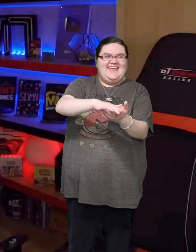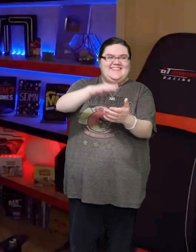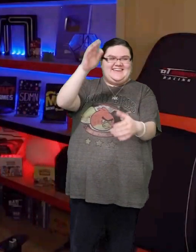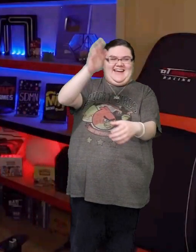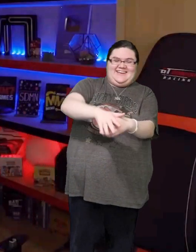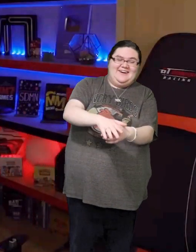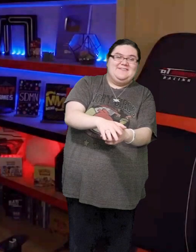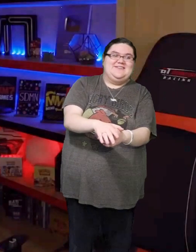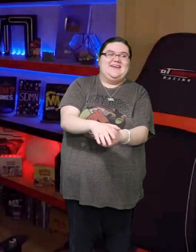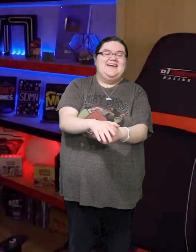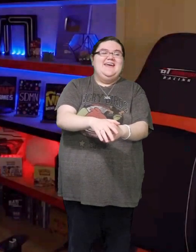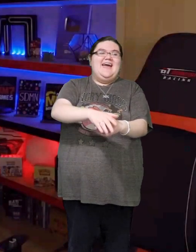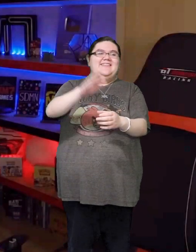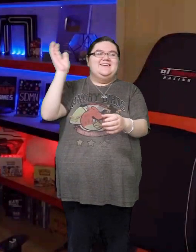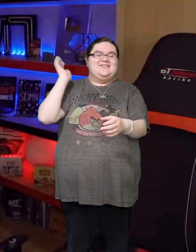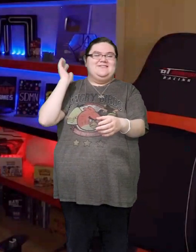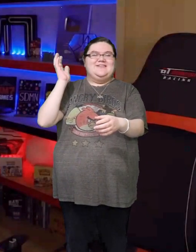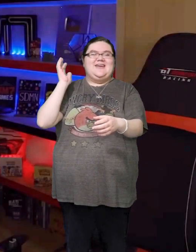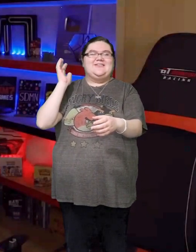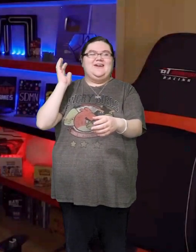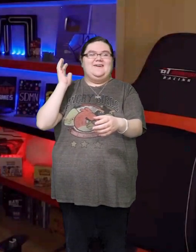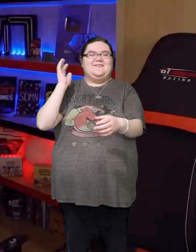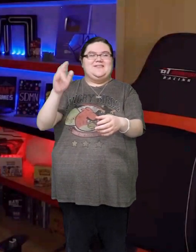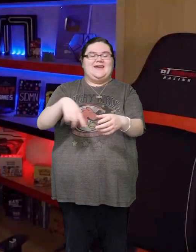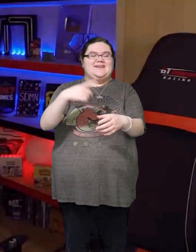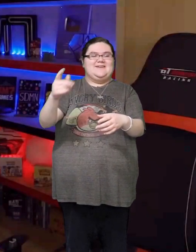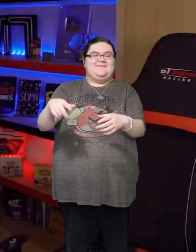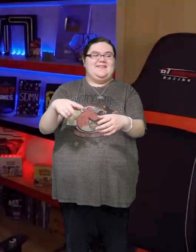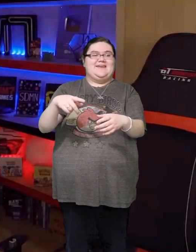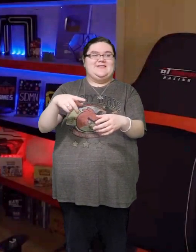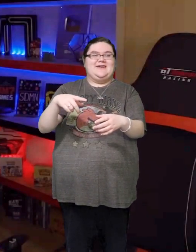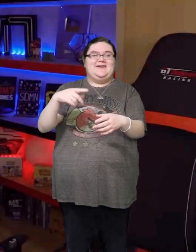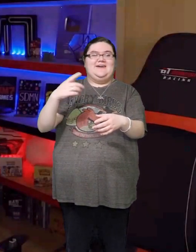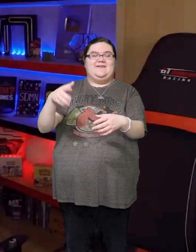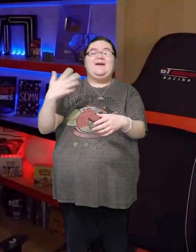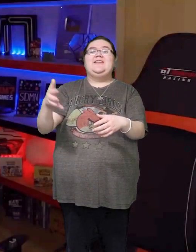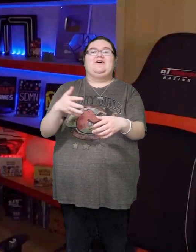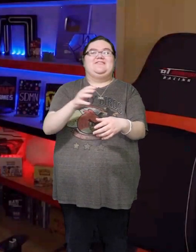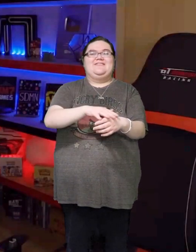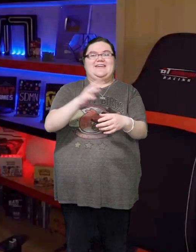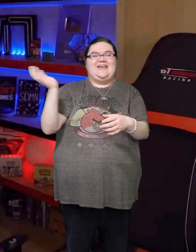kid and the guy covers it, and then as soon as he takes it off, it's like a different, like it's